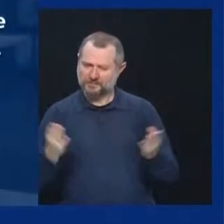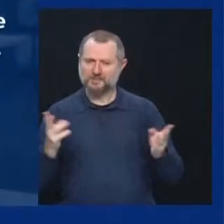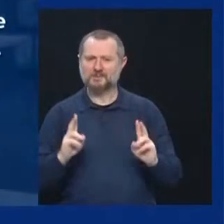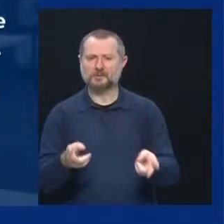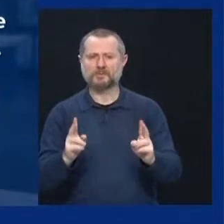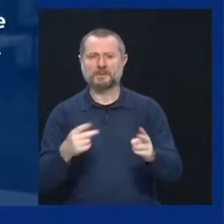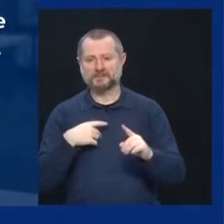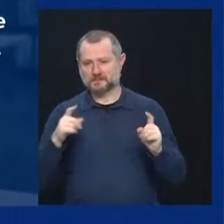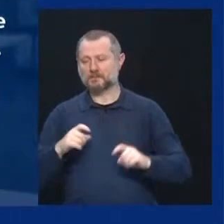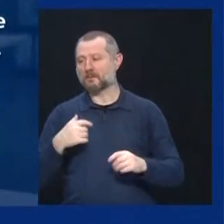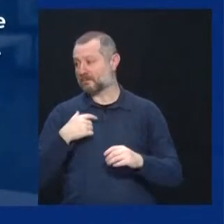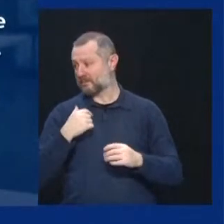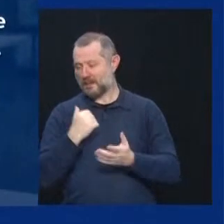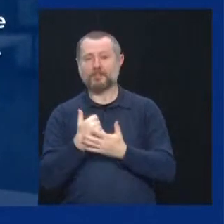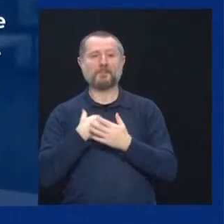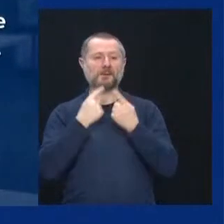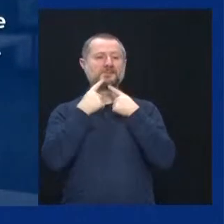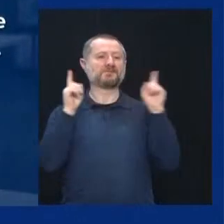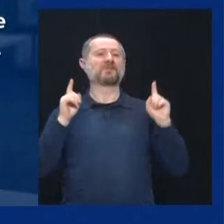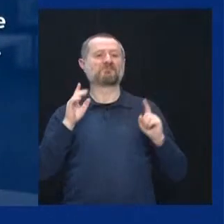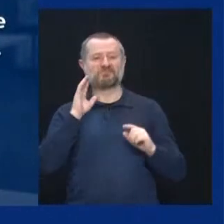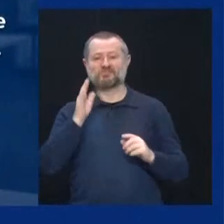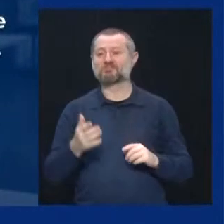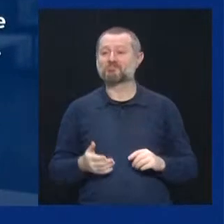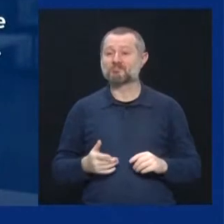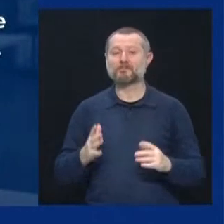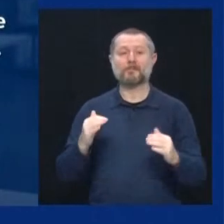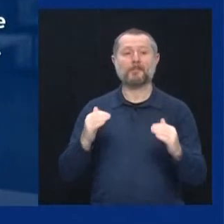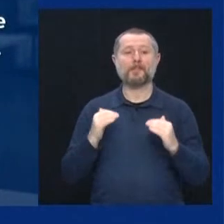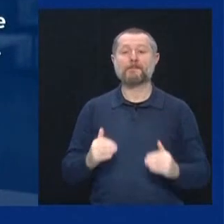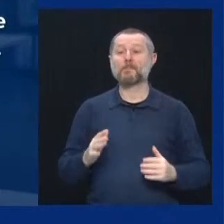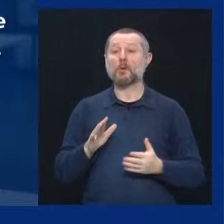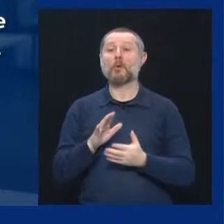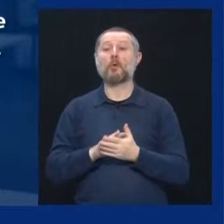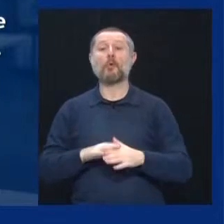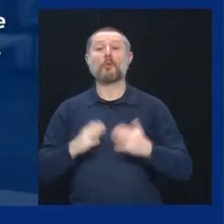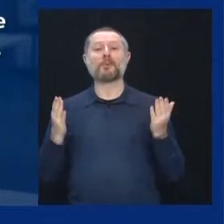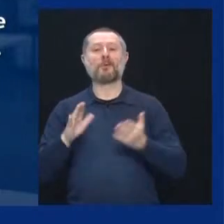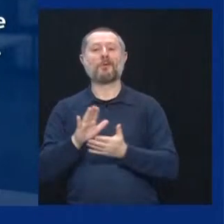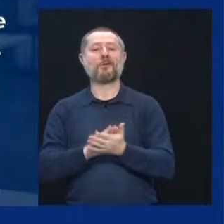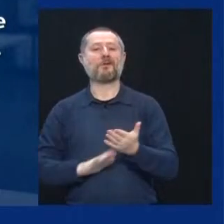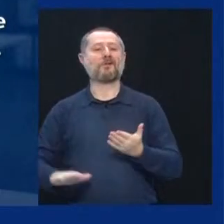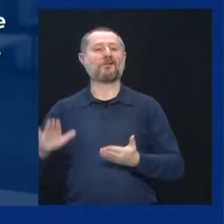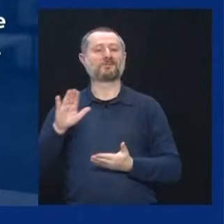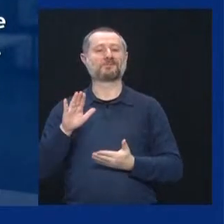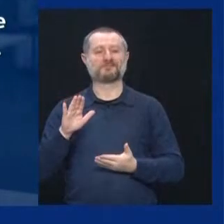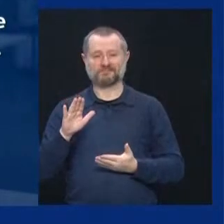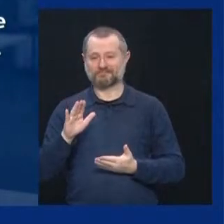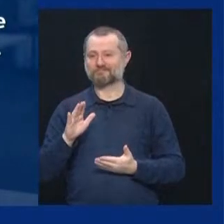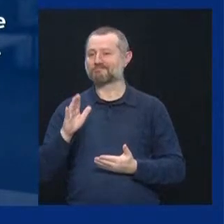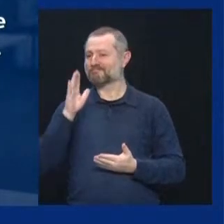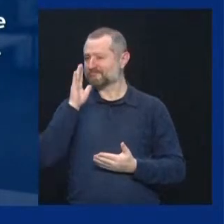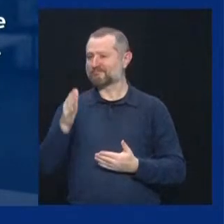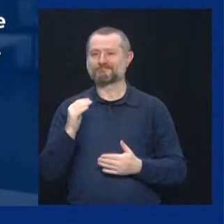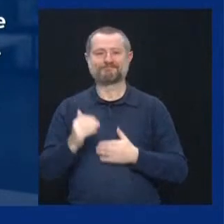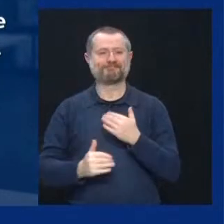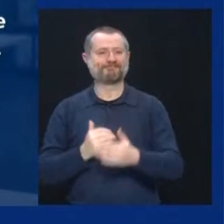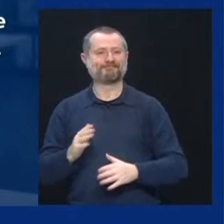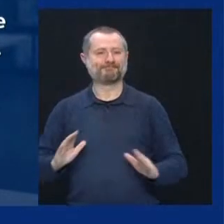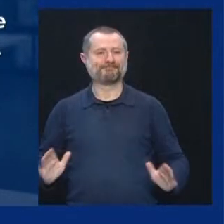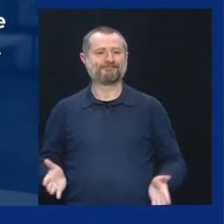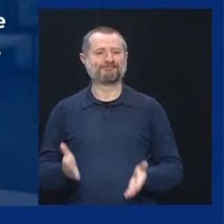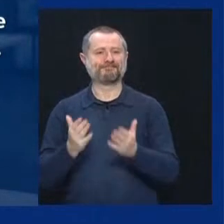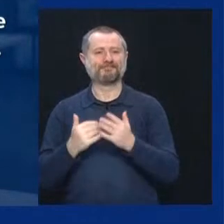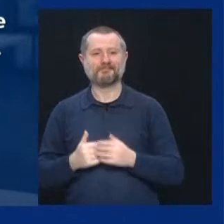be an opportunity to do that. Testing is also an opportunity to reopen colleges, and we're going to be doing that. They have